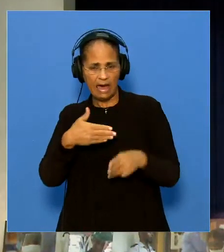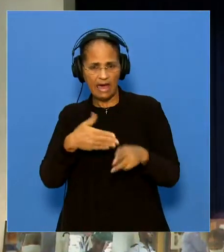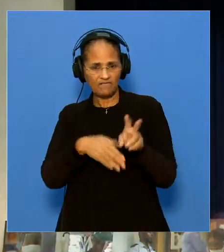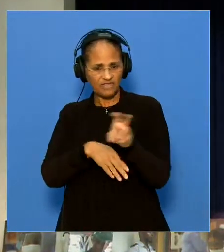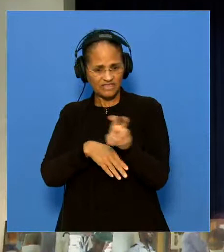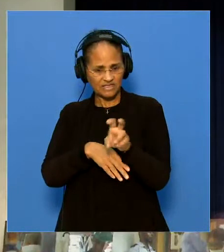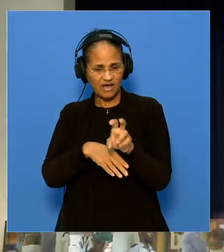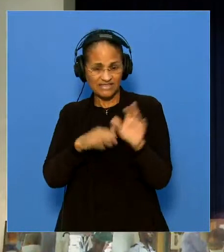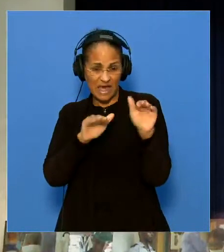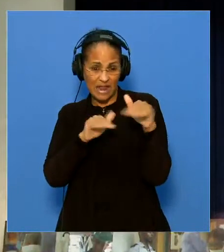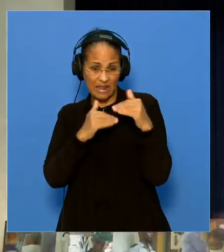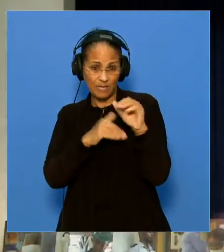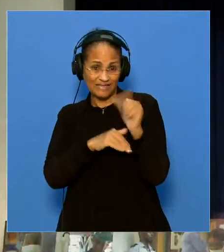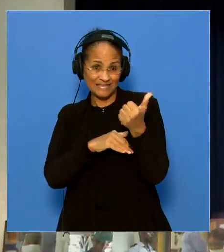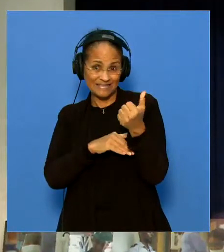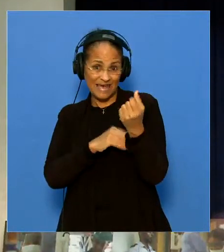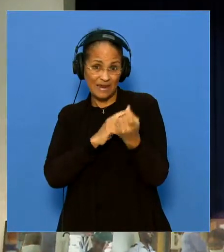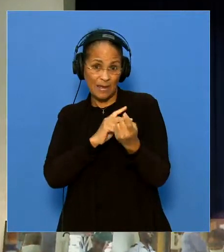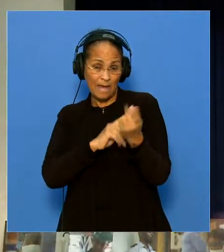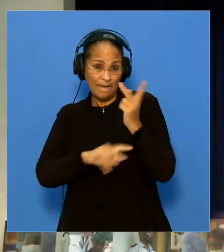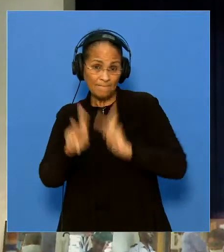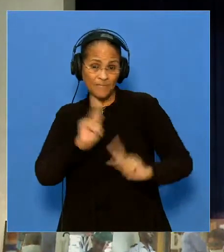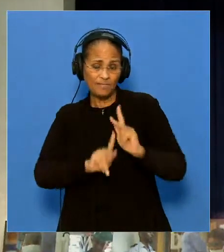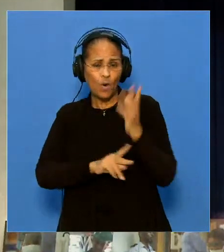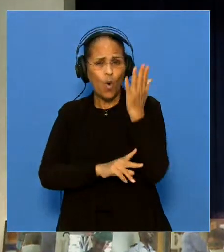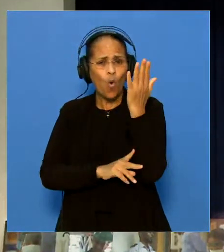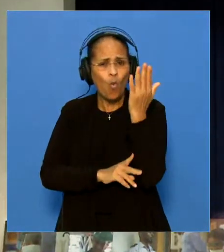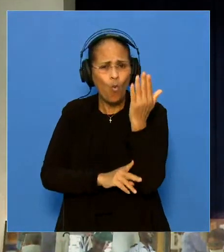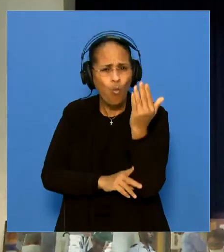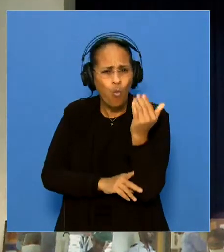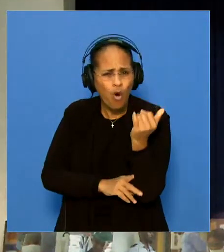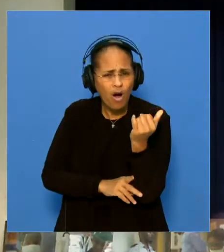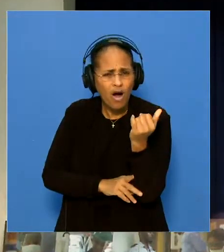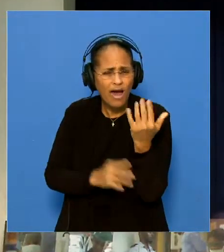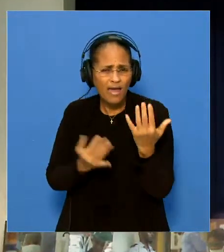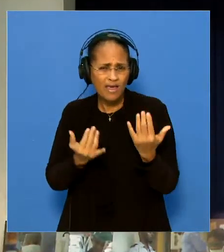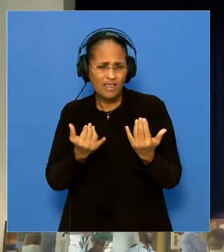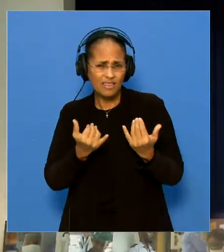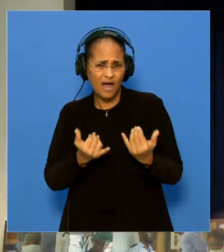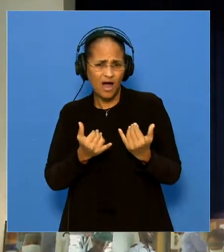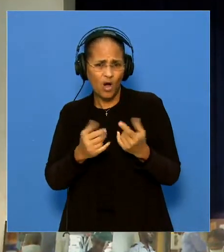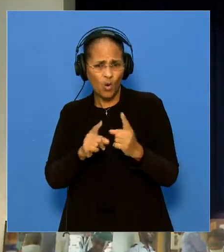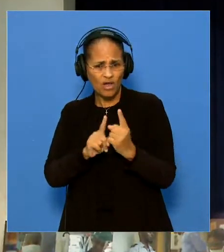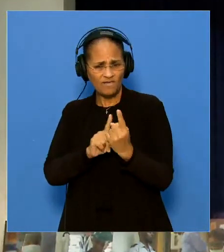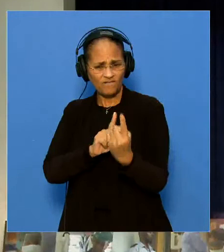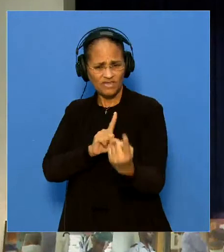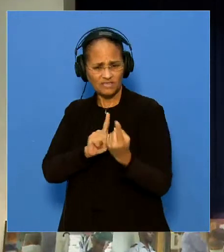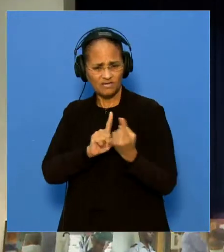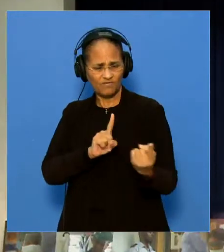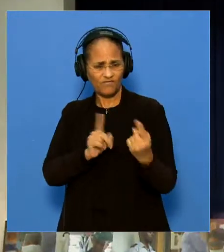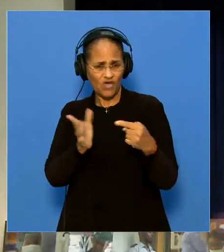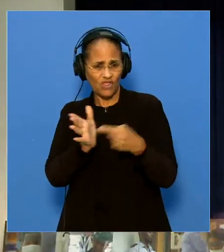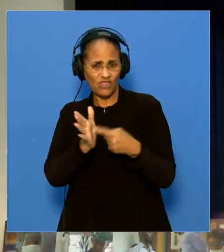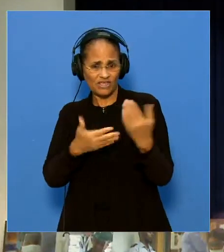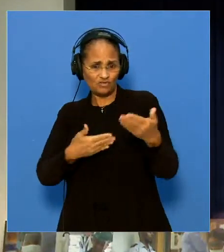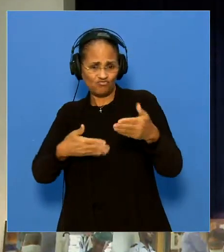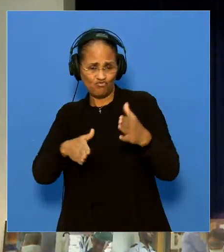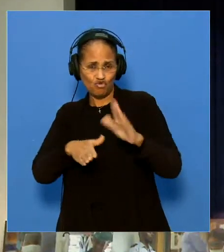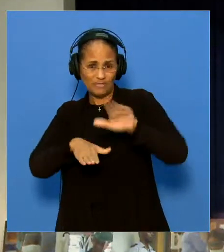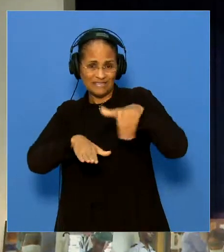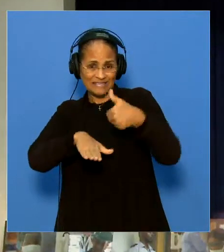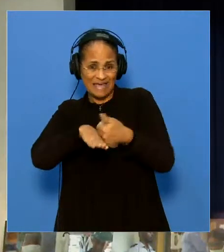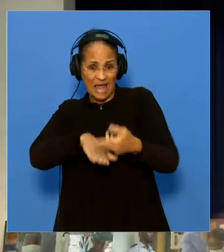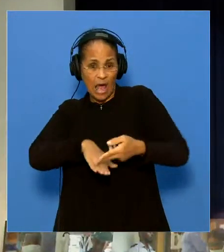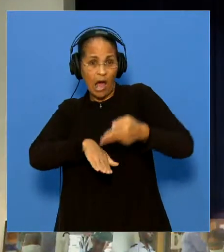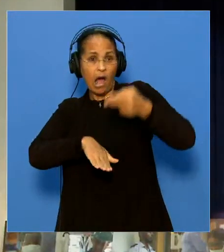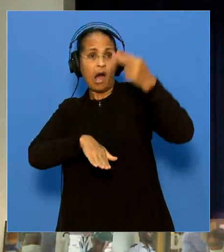limited to just 10 people. Why is there a physical distancing for this room set at a higher